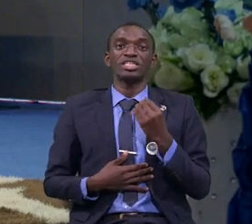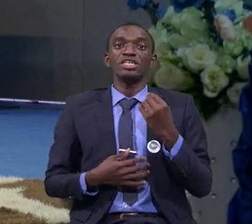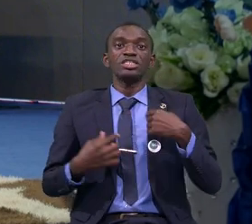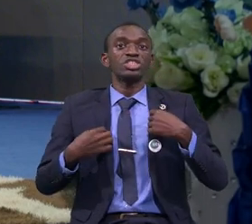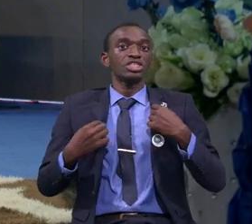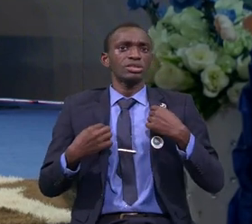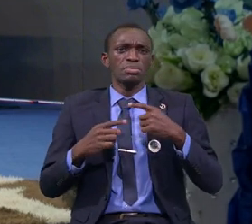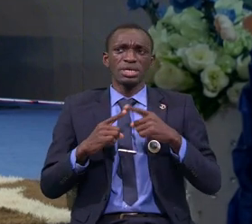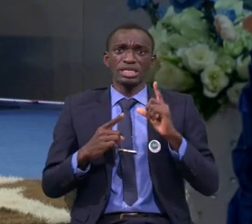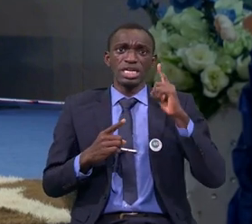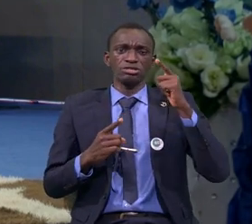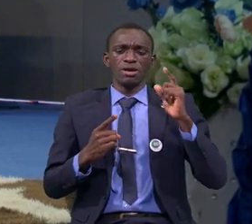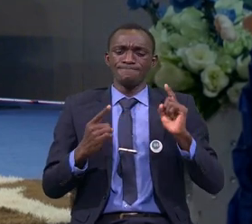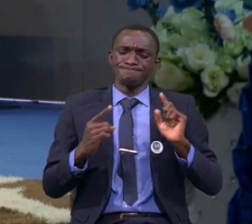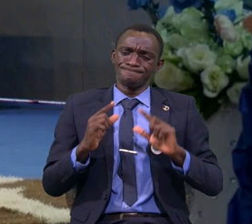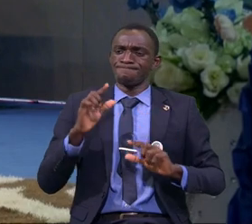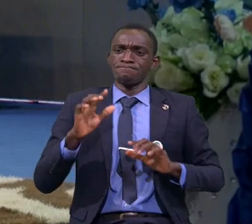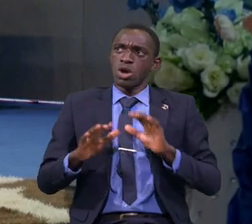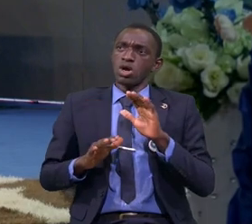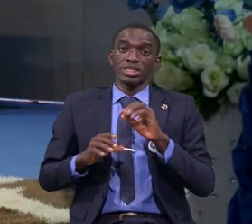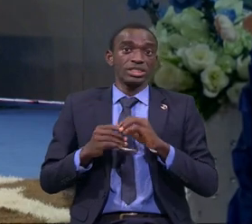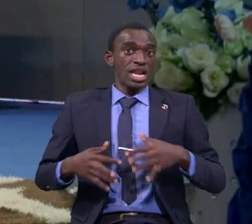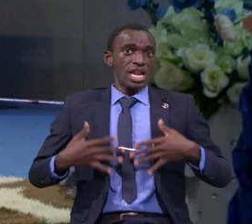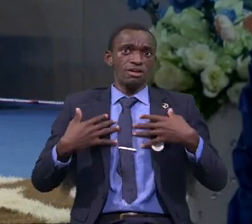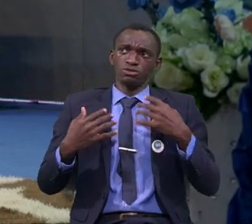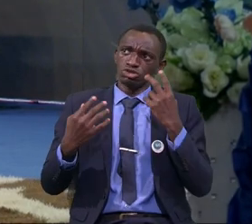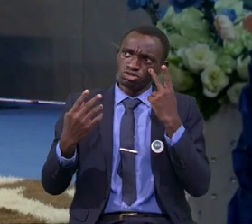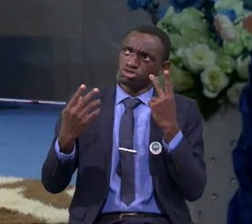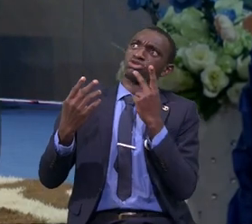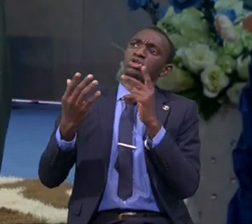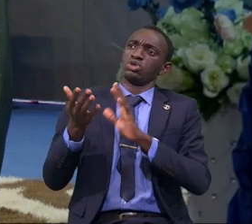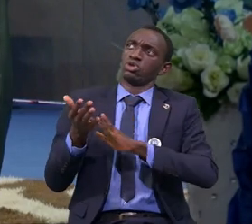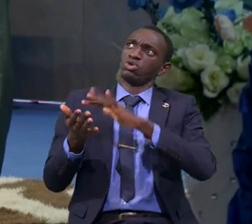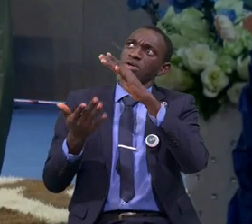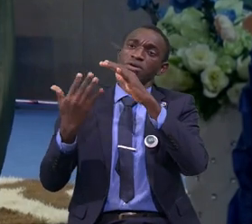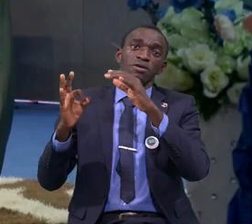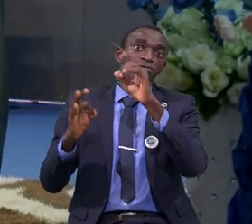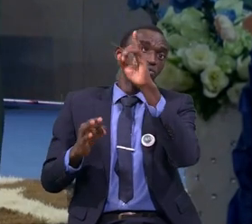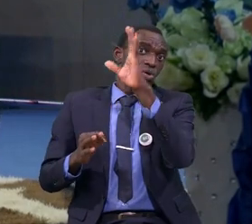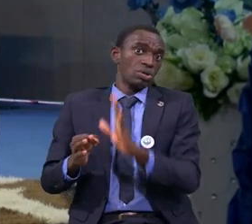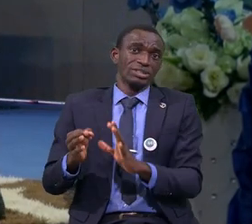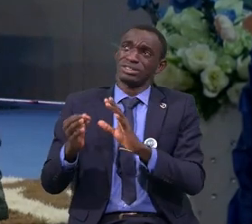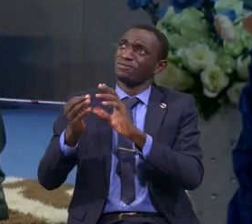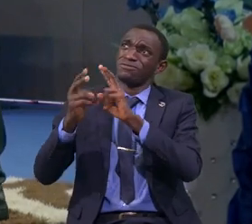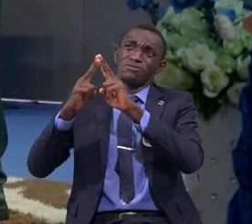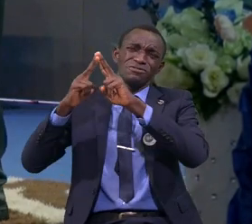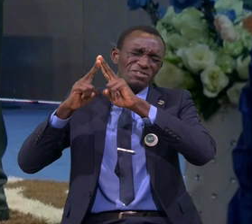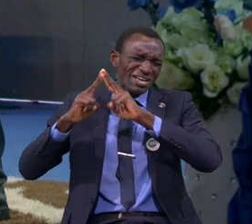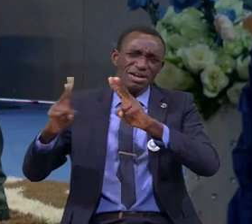he saw the whiteness of the glory of the Almighty God, immaculate.